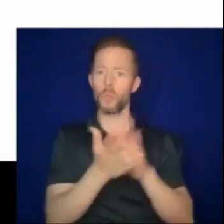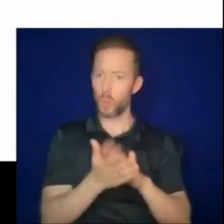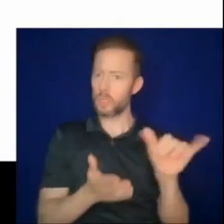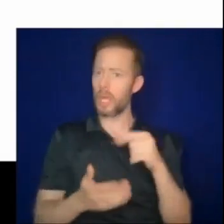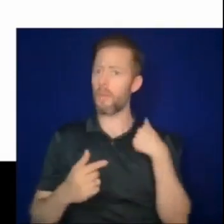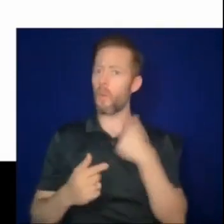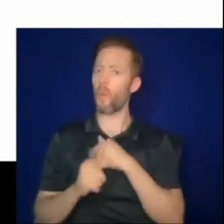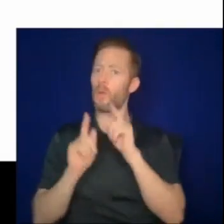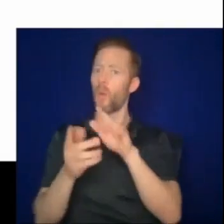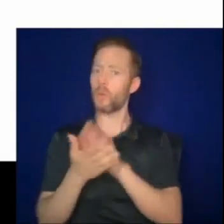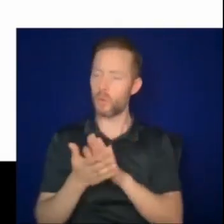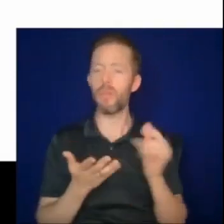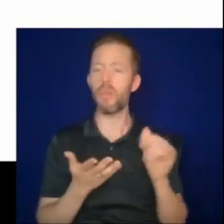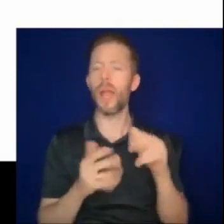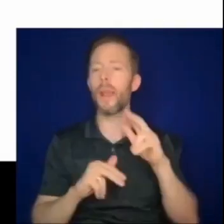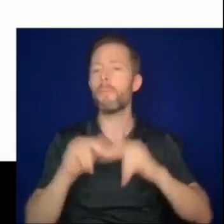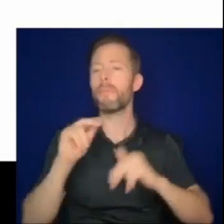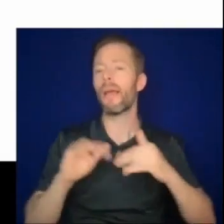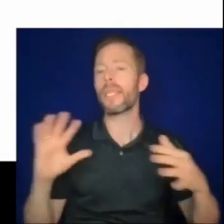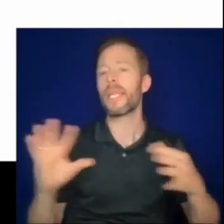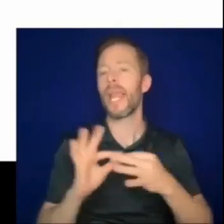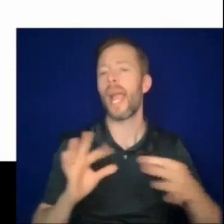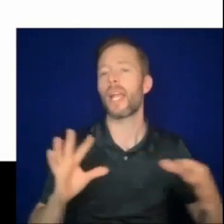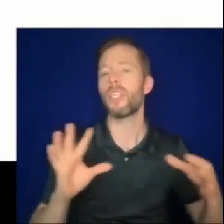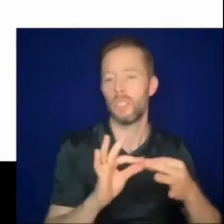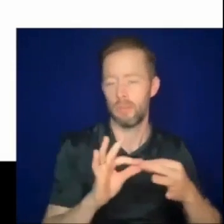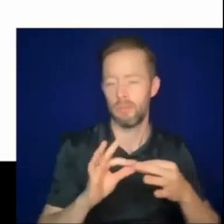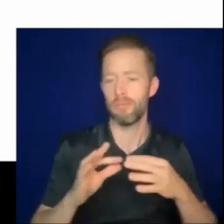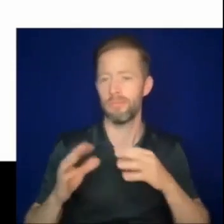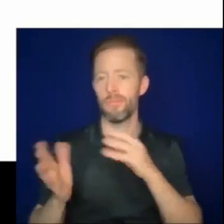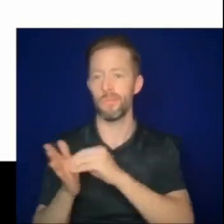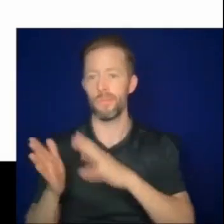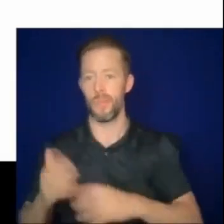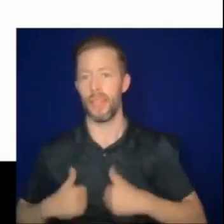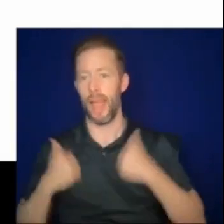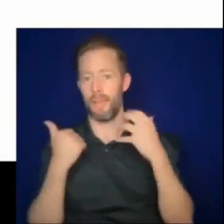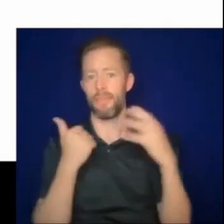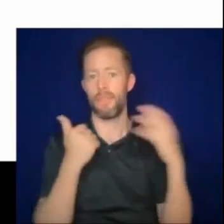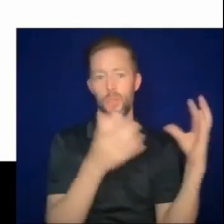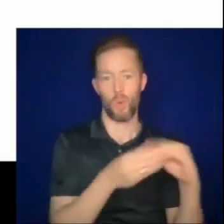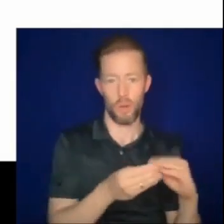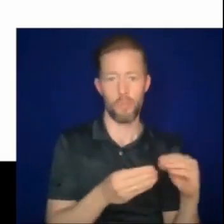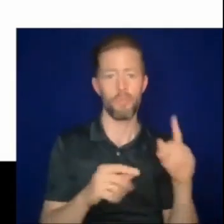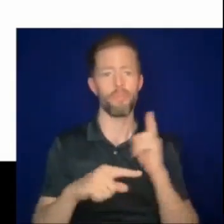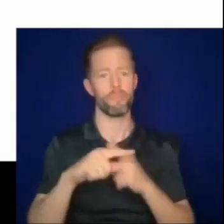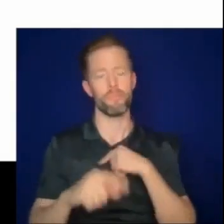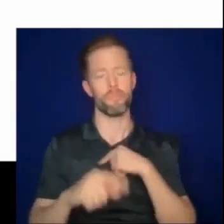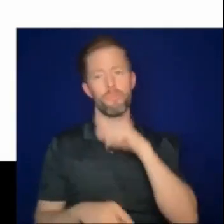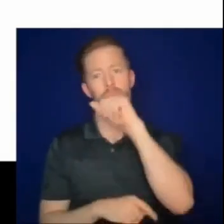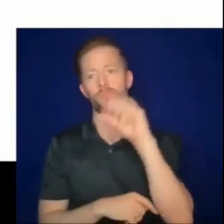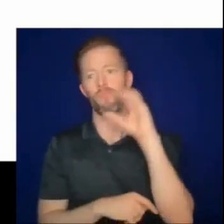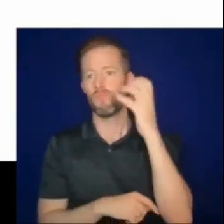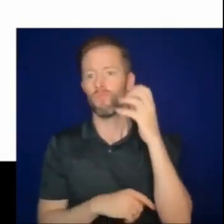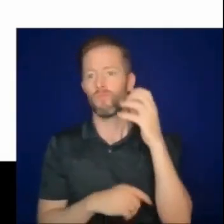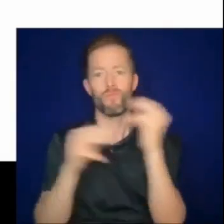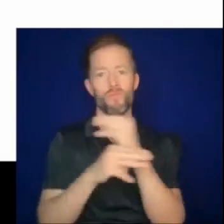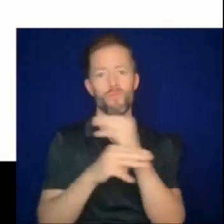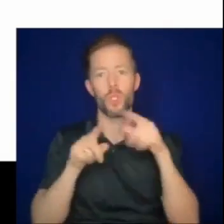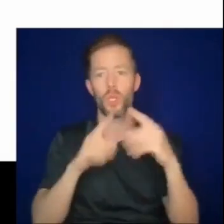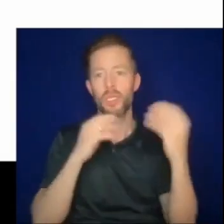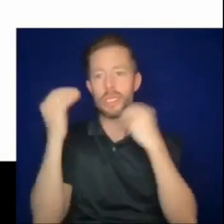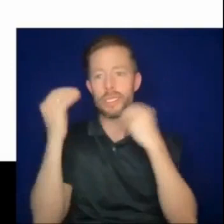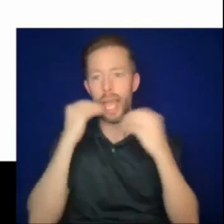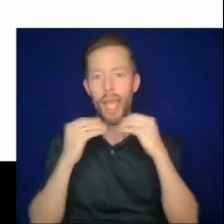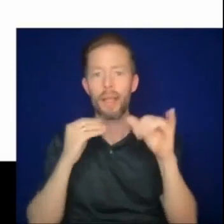school. Building some of those connections to the story, to the students' lives as they're going throughout their day. Also, I love math at snack